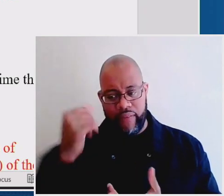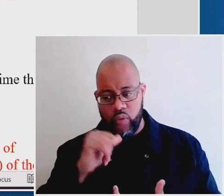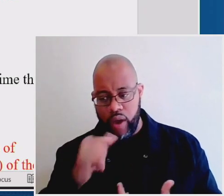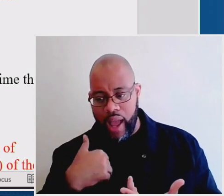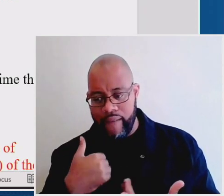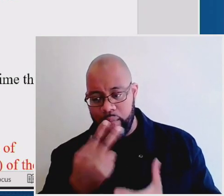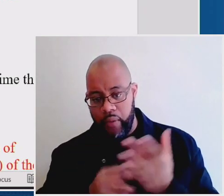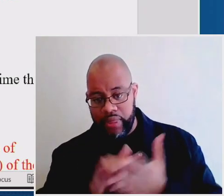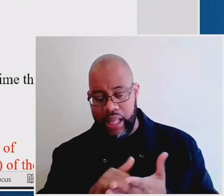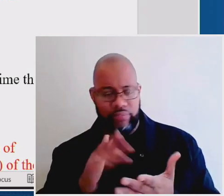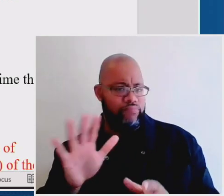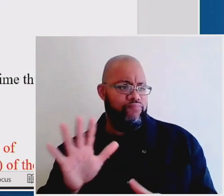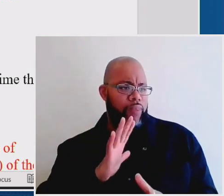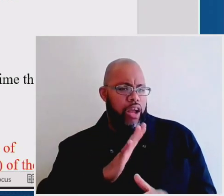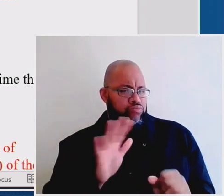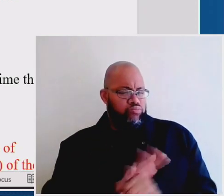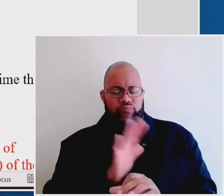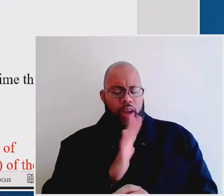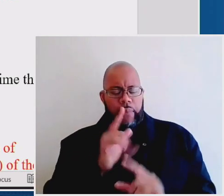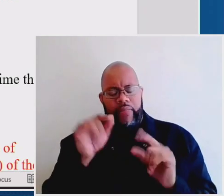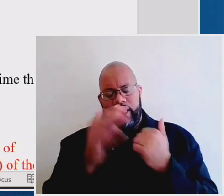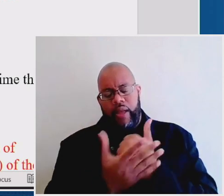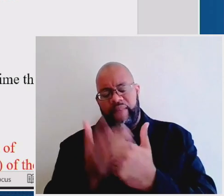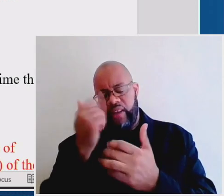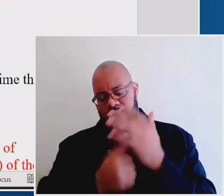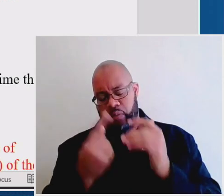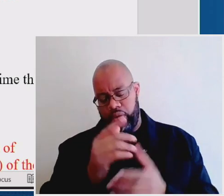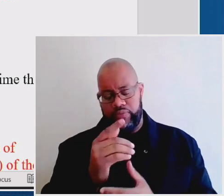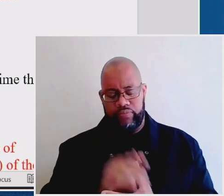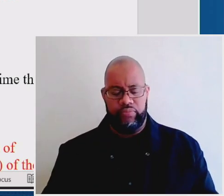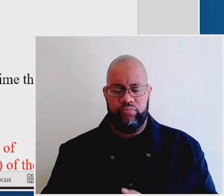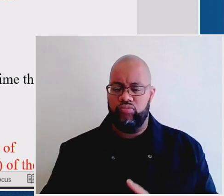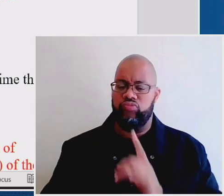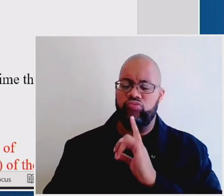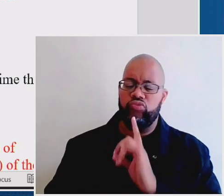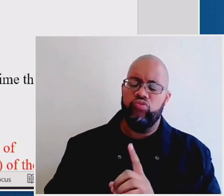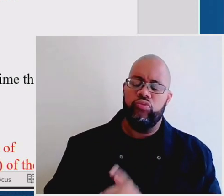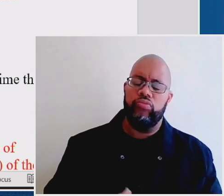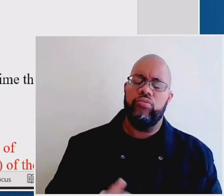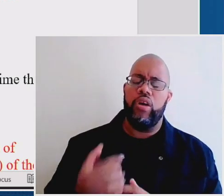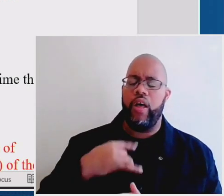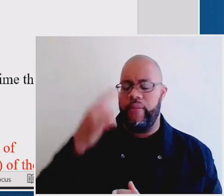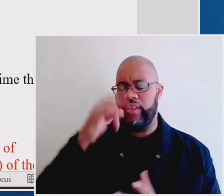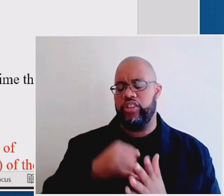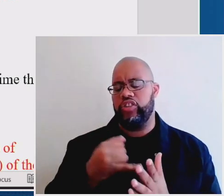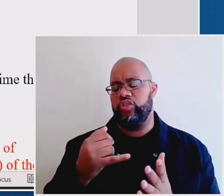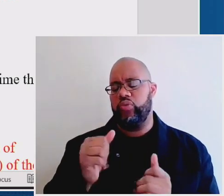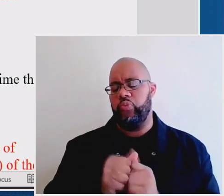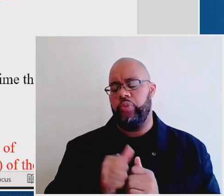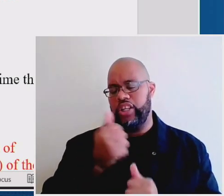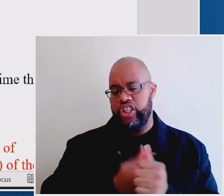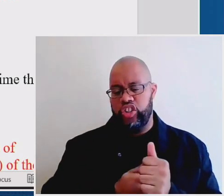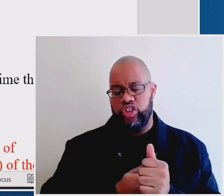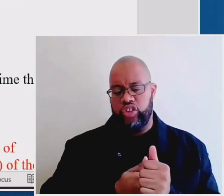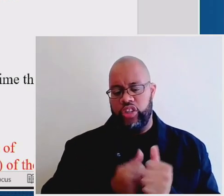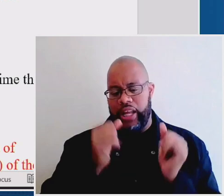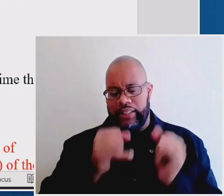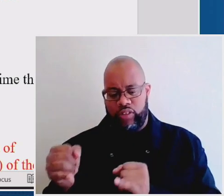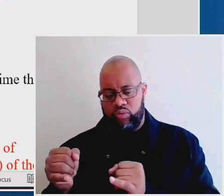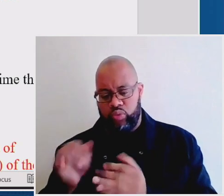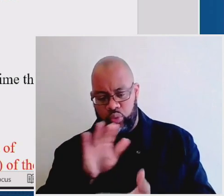totally fine. But I think that'd be helpful for everybody. Sure. I think just with each individual